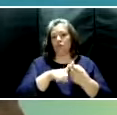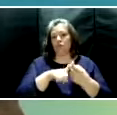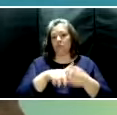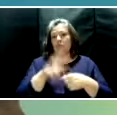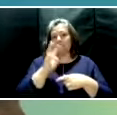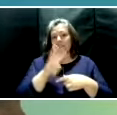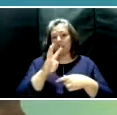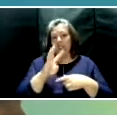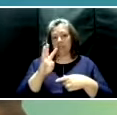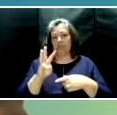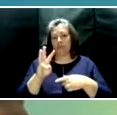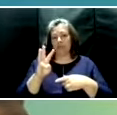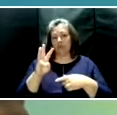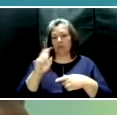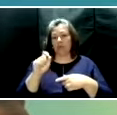at